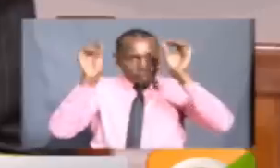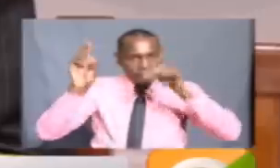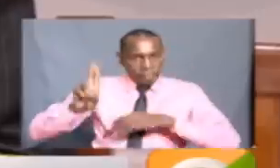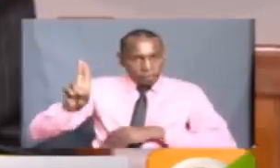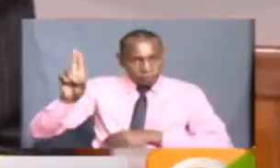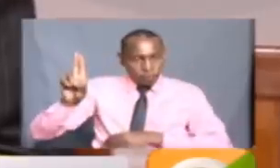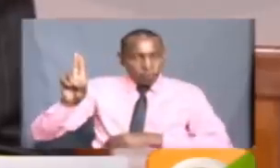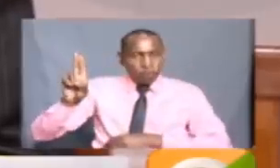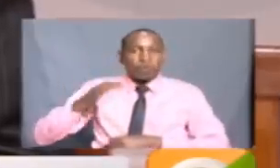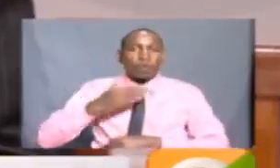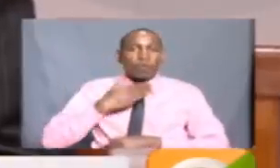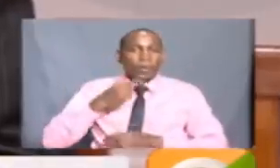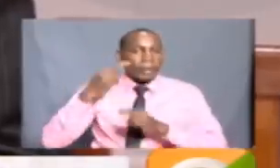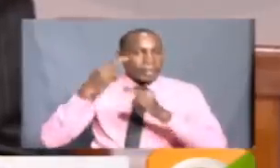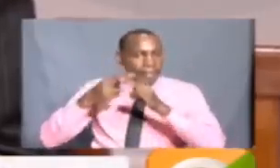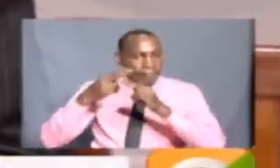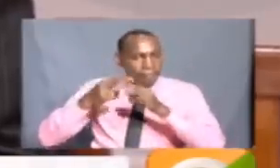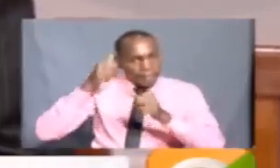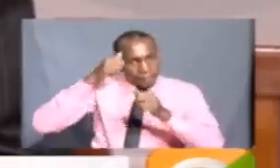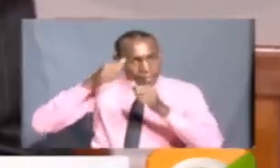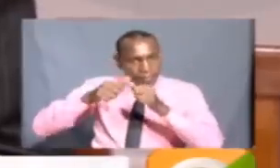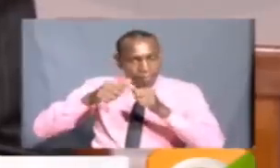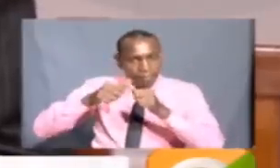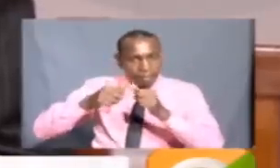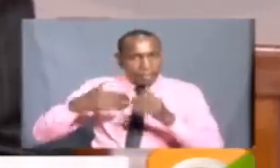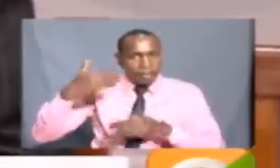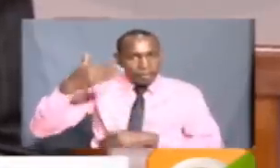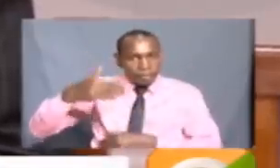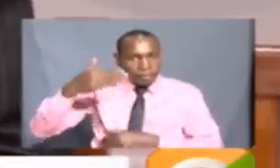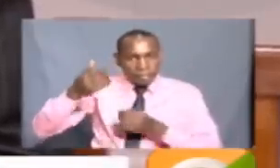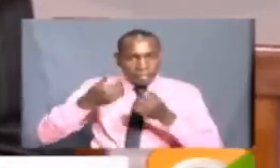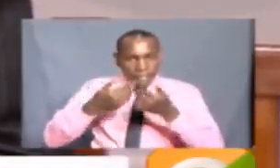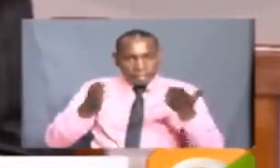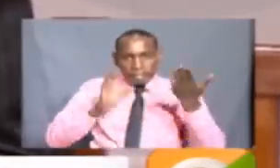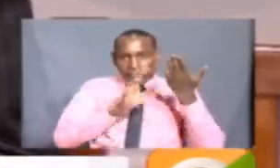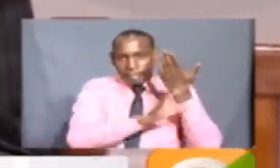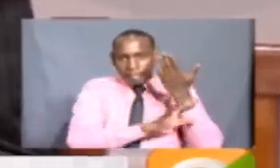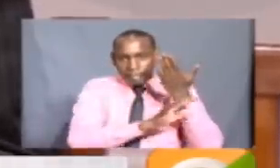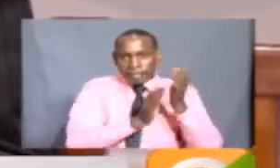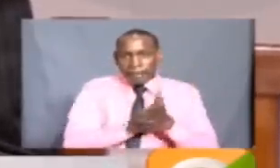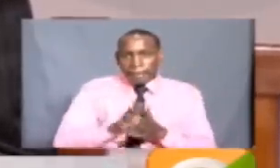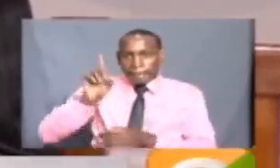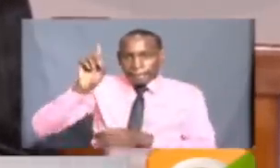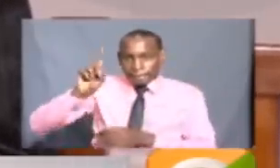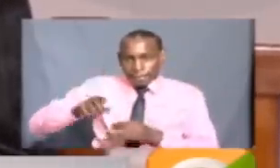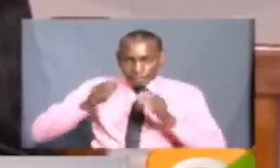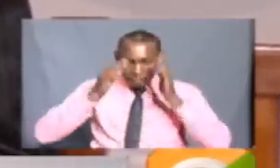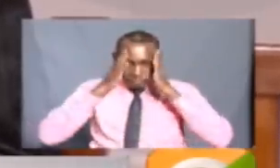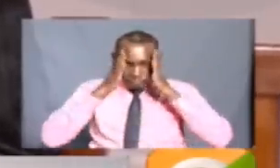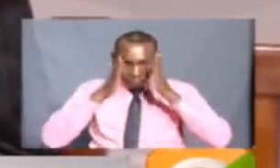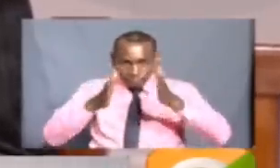to be remembered for anything in this country, he should focus